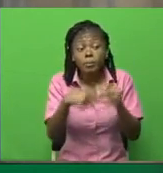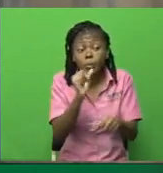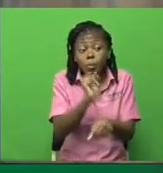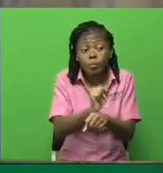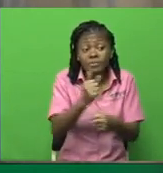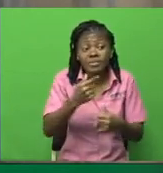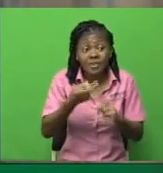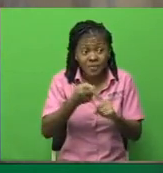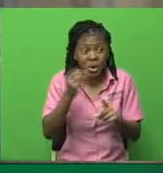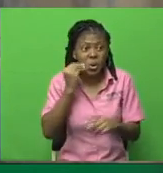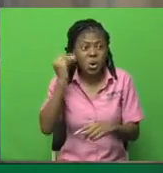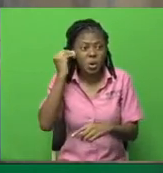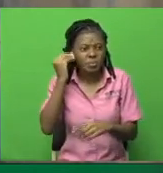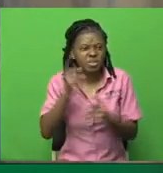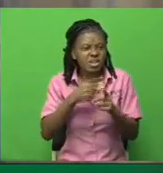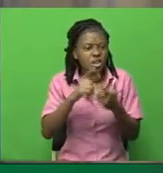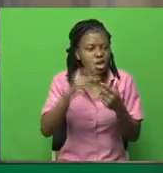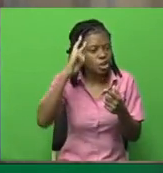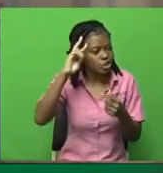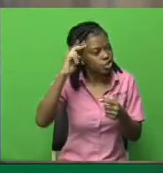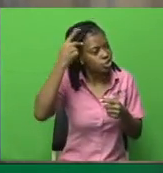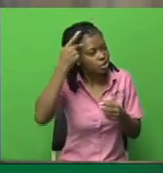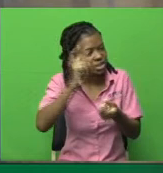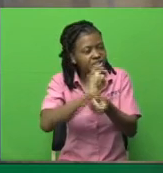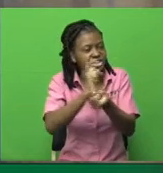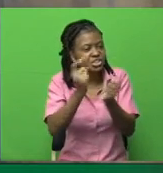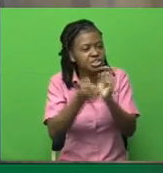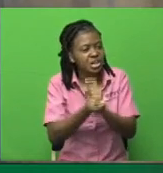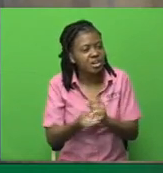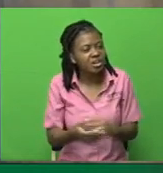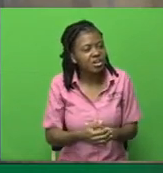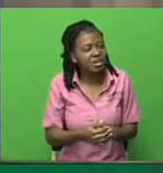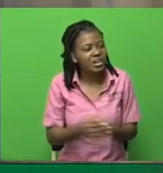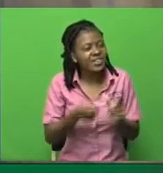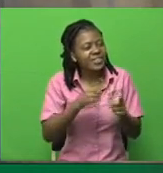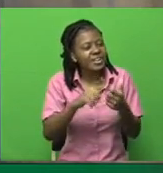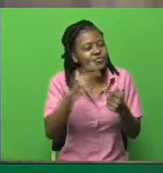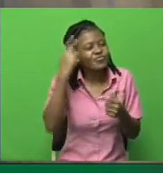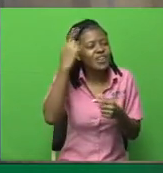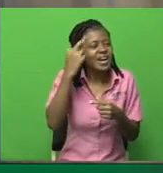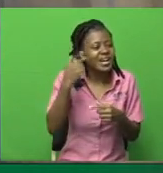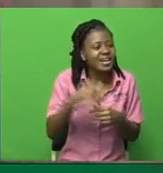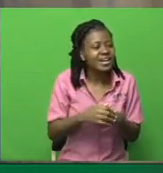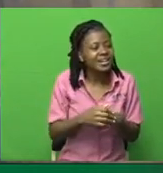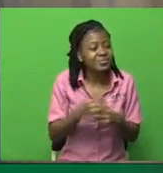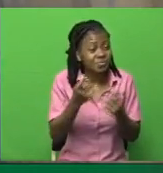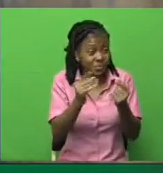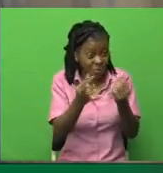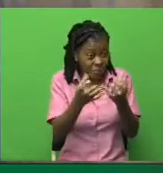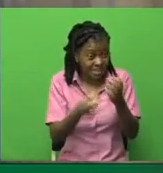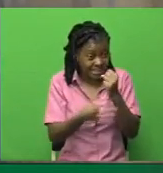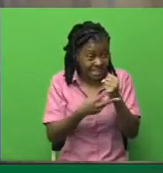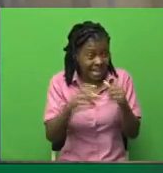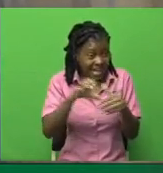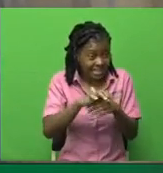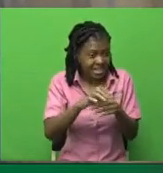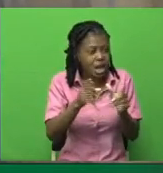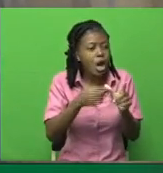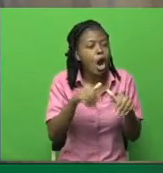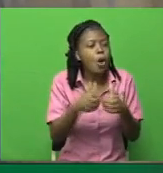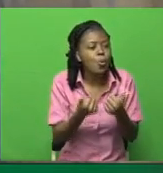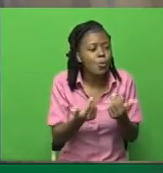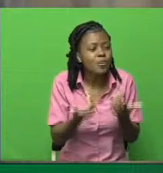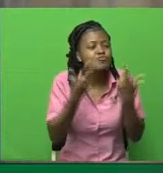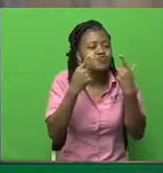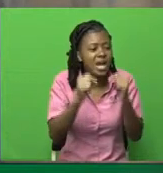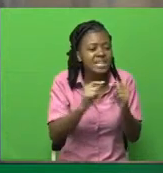about it talk about some time ago now he's talking about saying save fuel by not getting caught in traffic